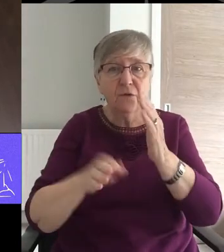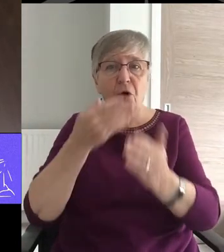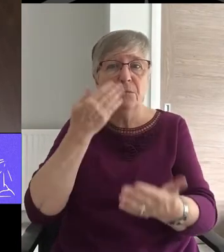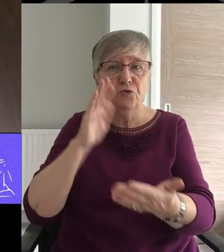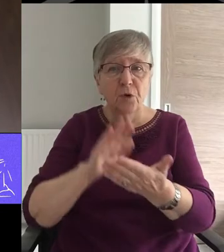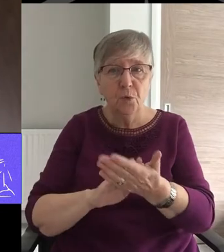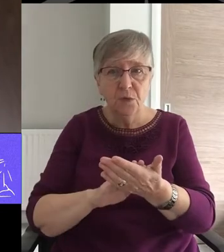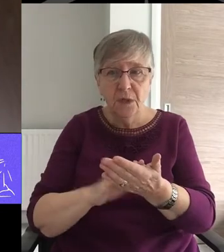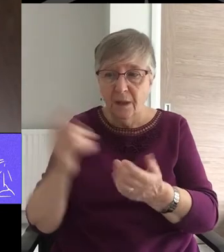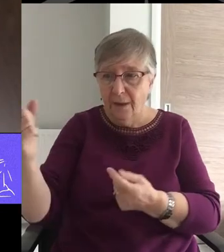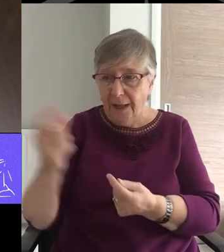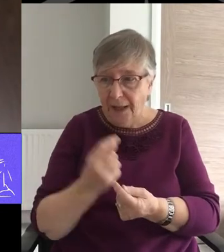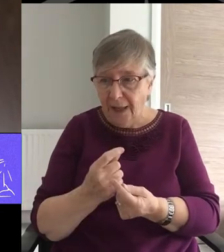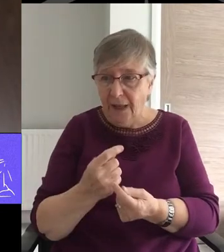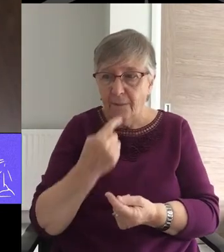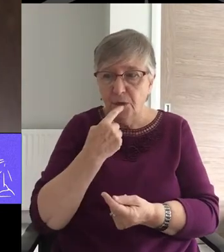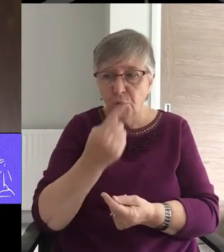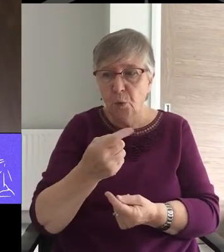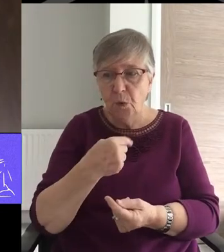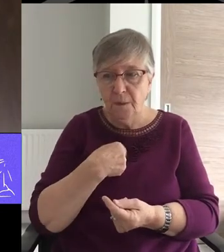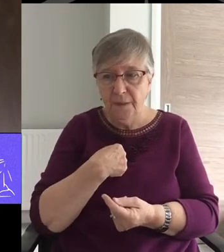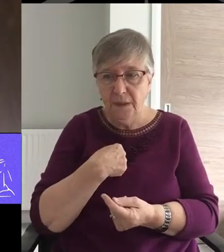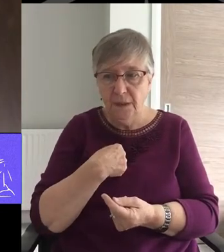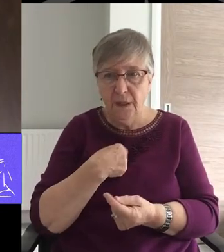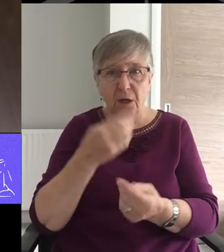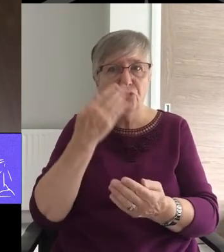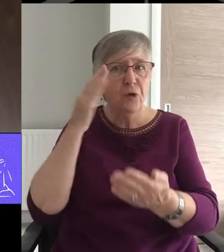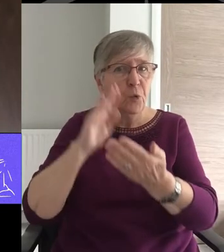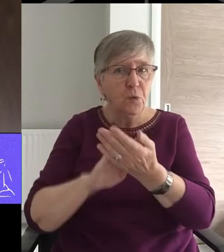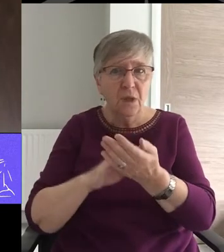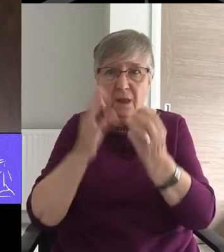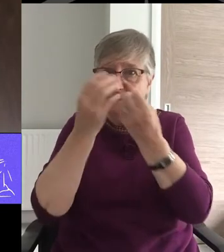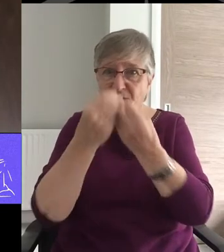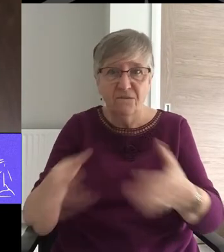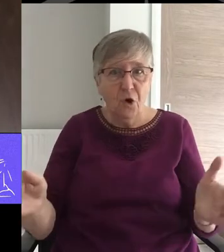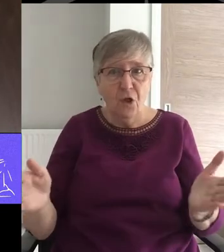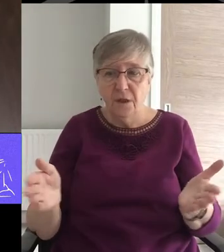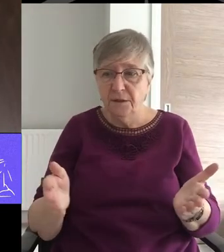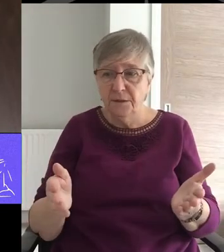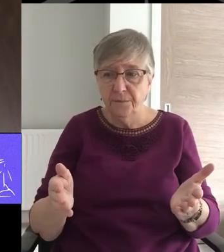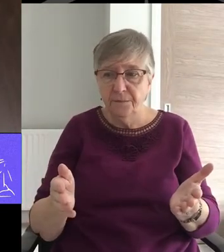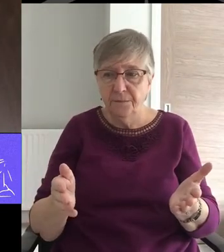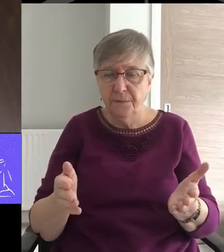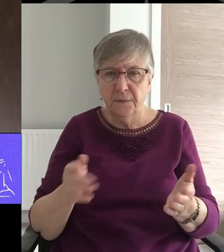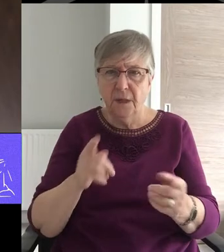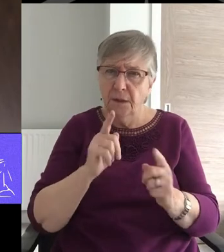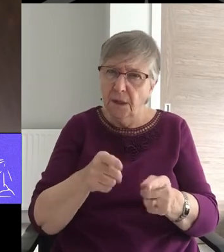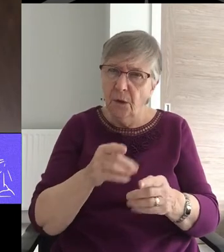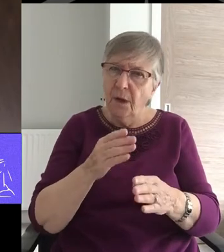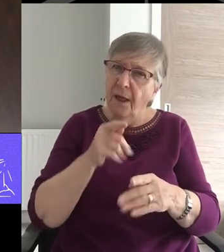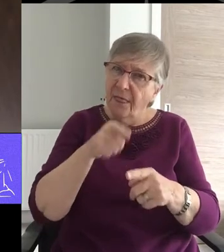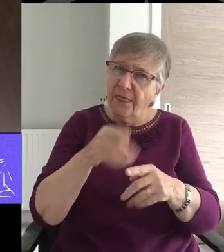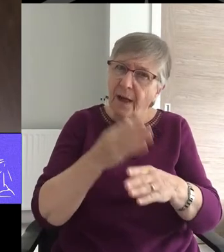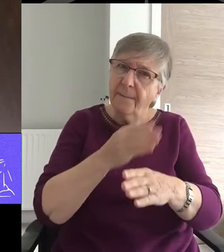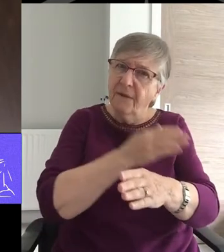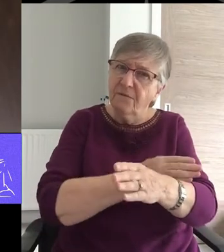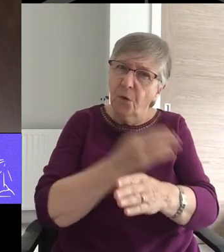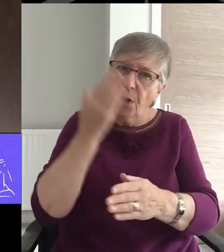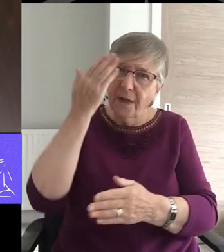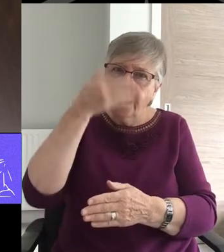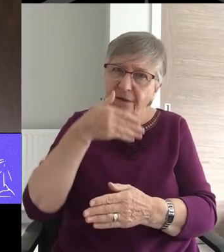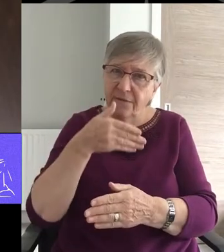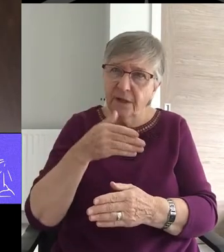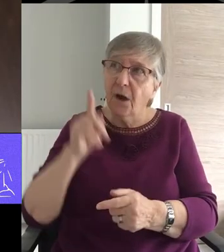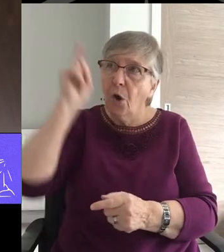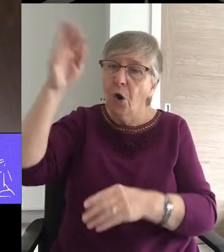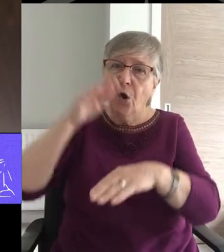and said, the city has fallen. Now the evening before the man arrived, the hand of the Lord was